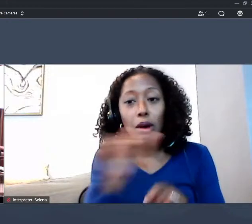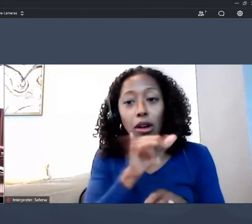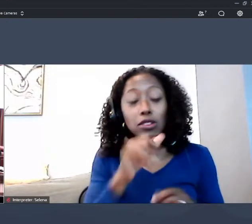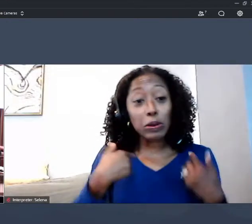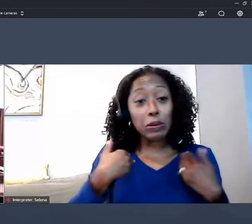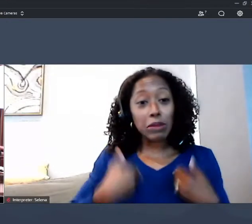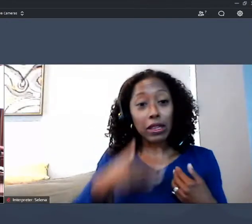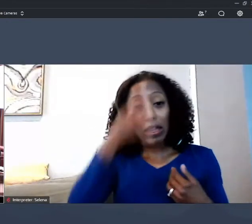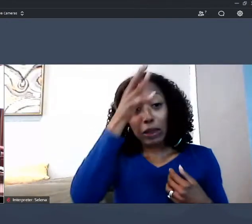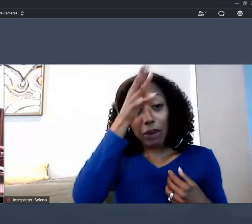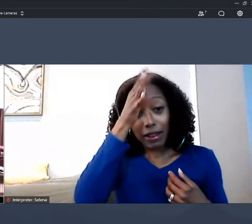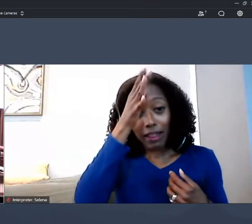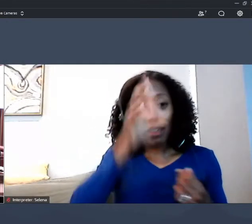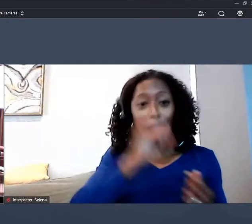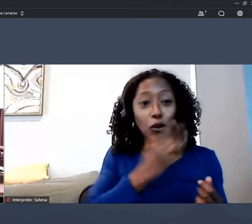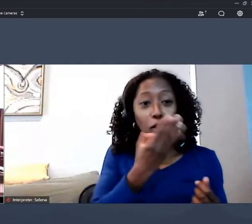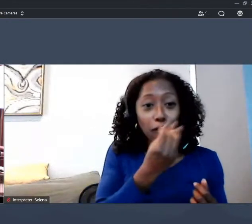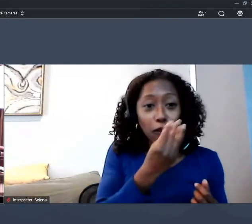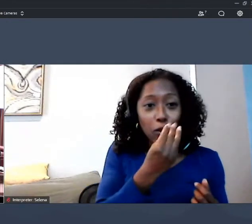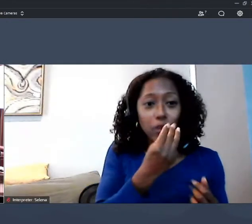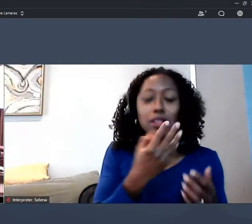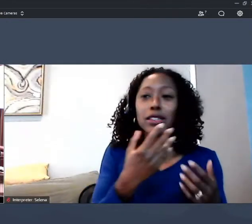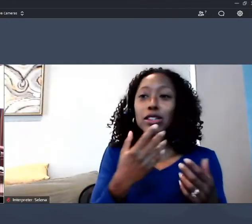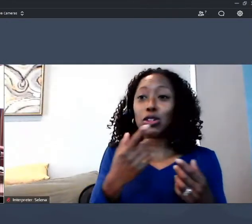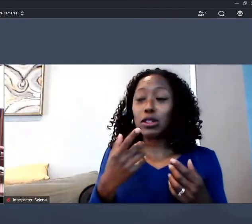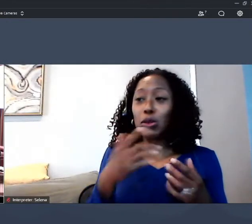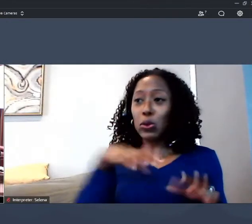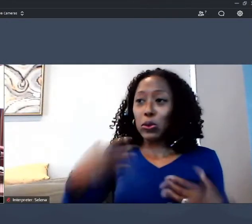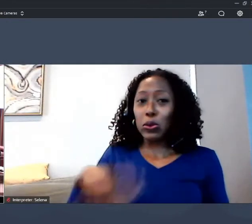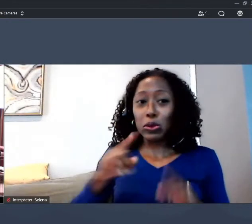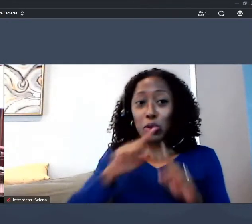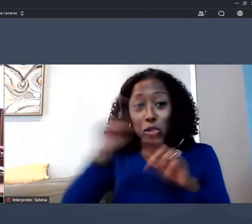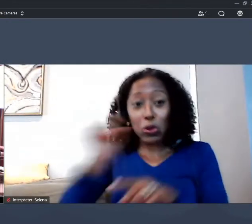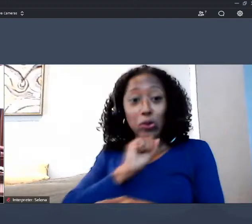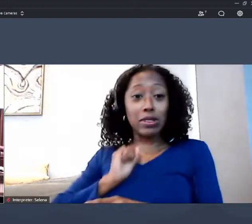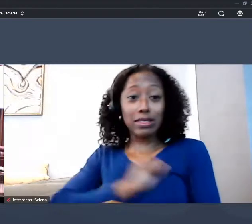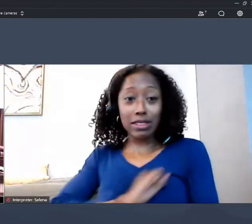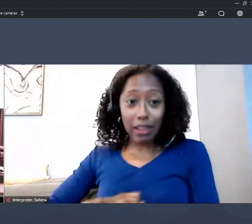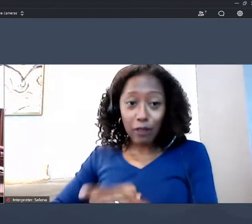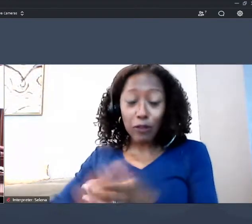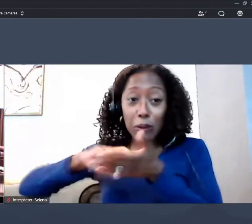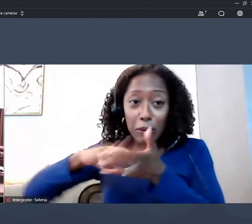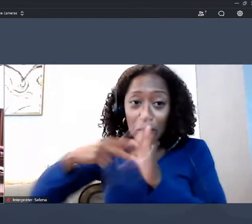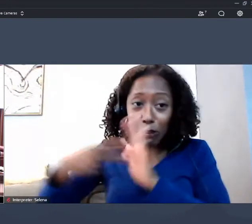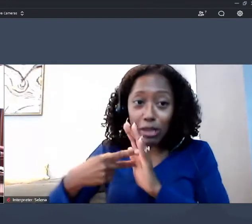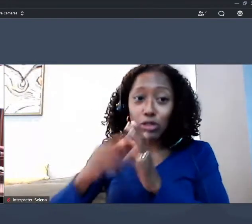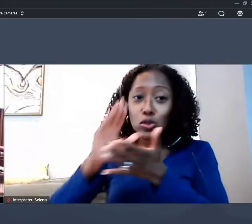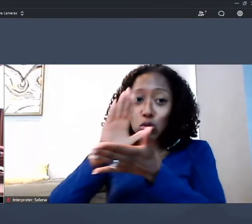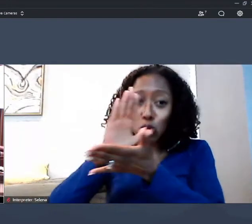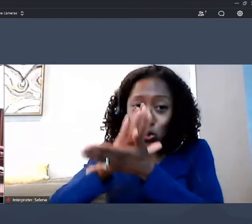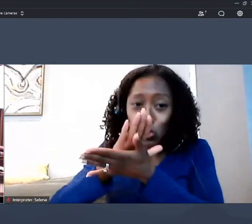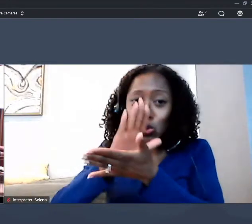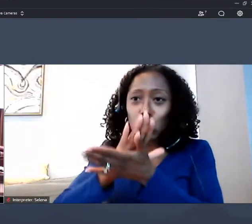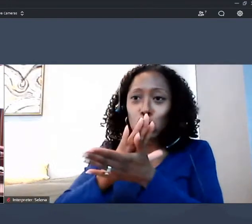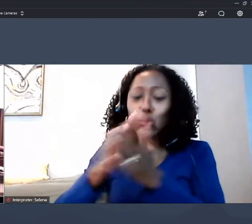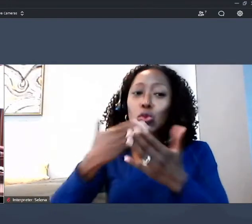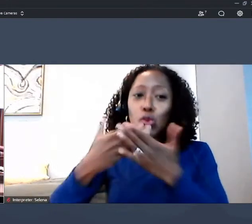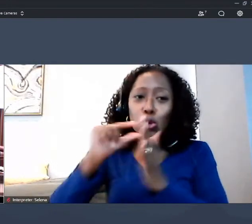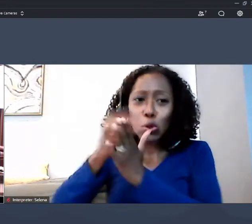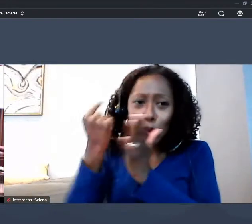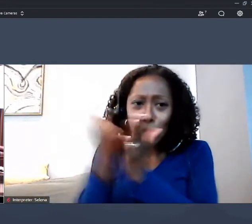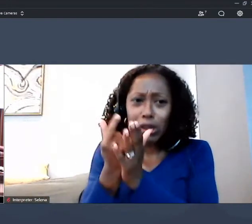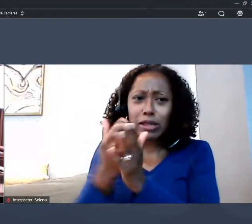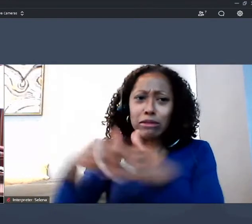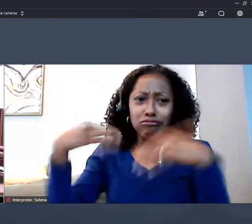14-year-old, the fact that you go to Stanford means that you are of the highest academic caliber, and I strongly encourage you to continue pursuing